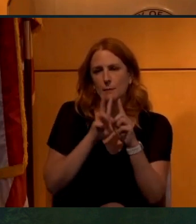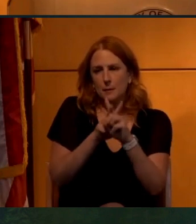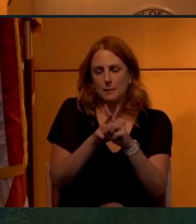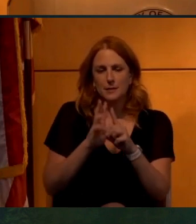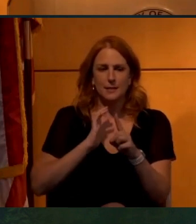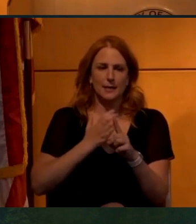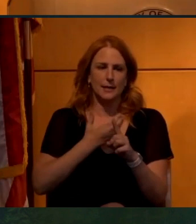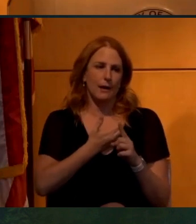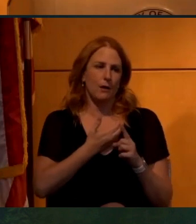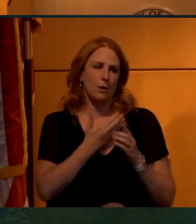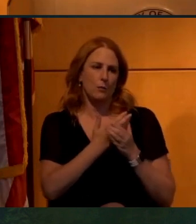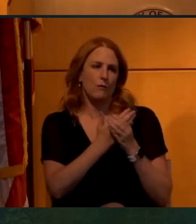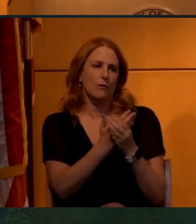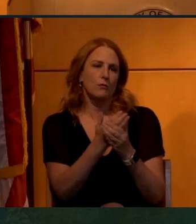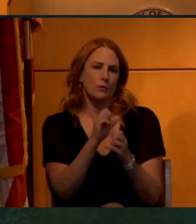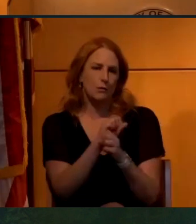portfolio.